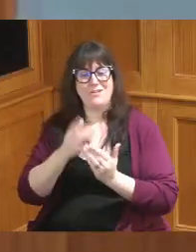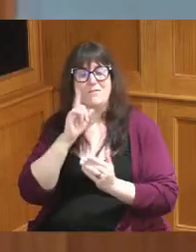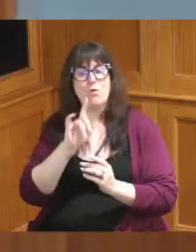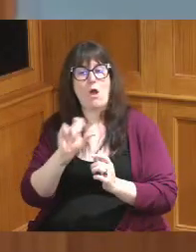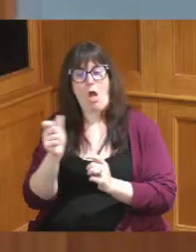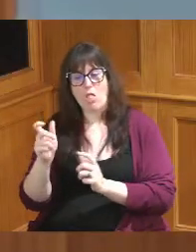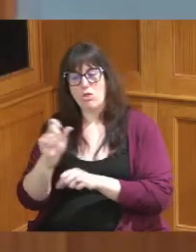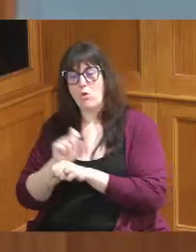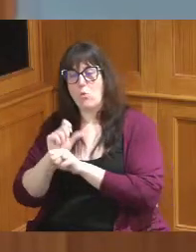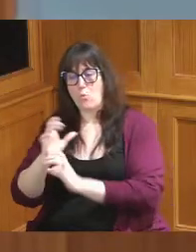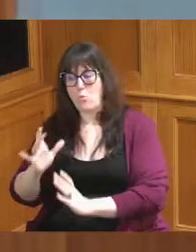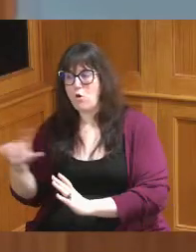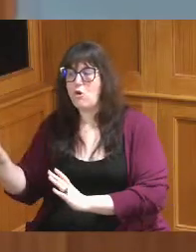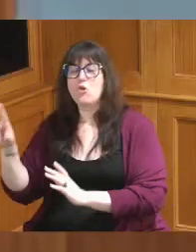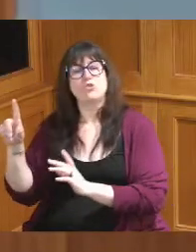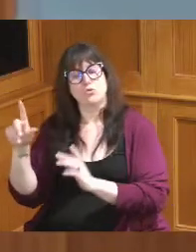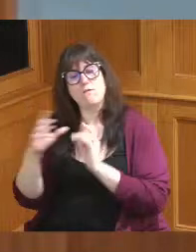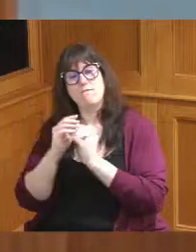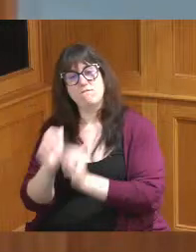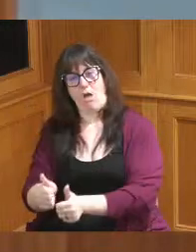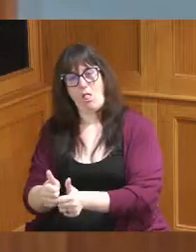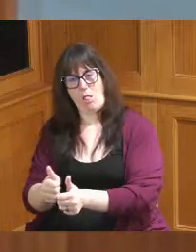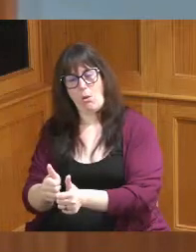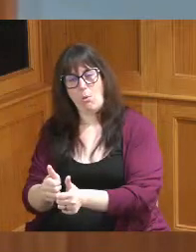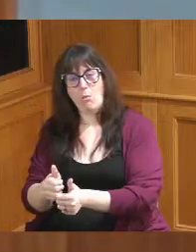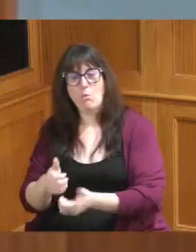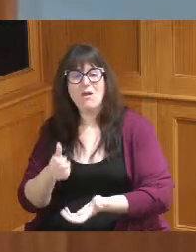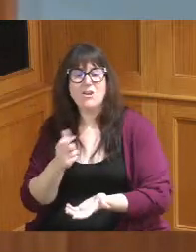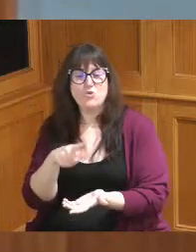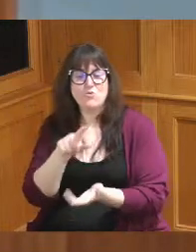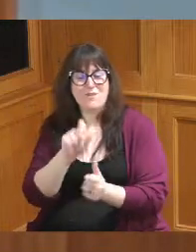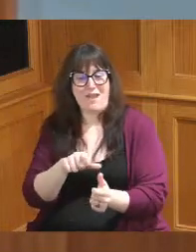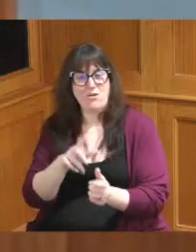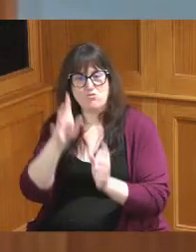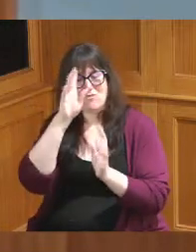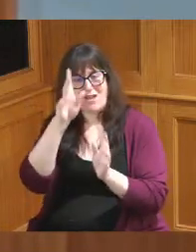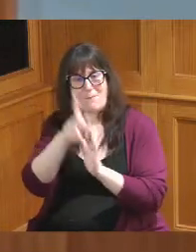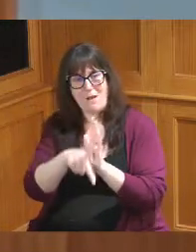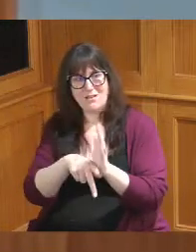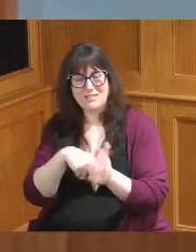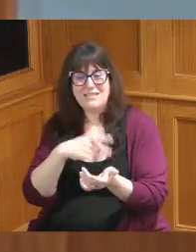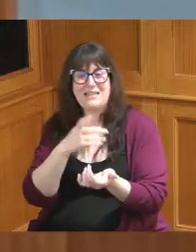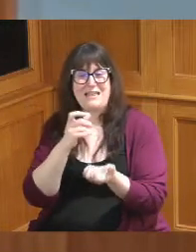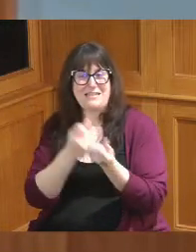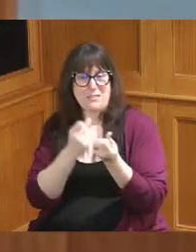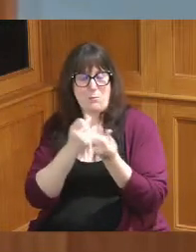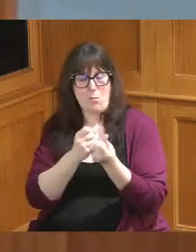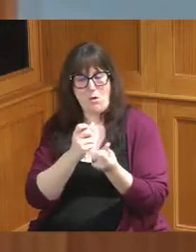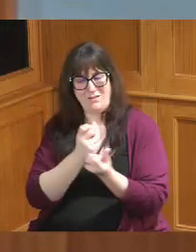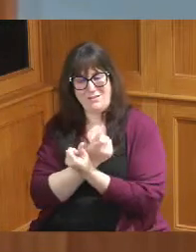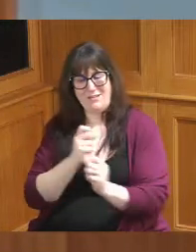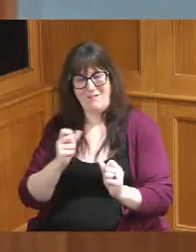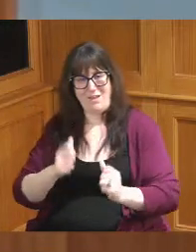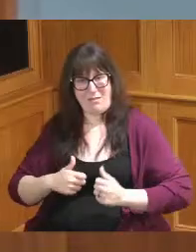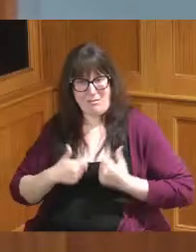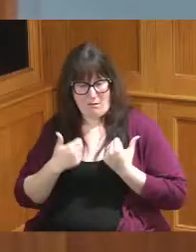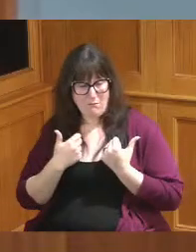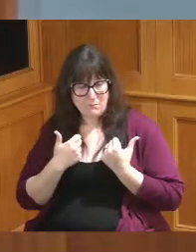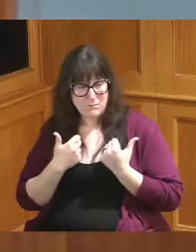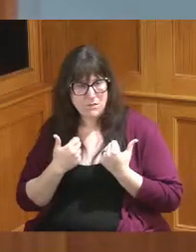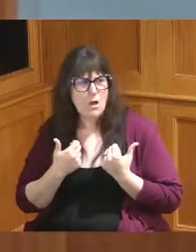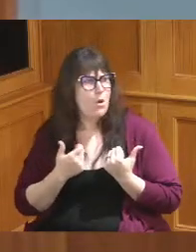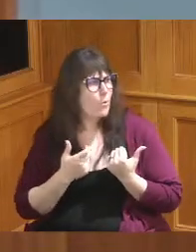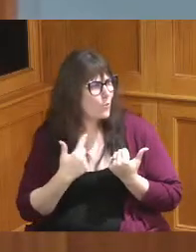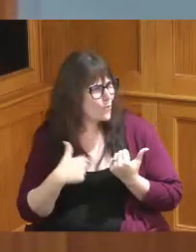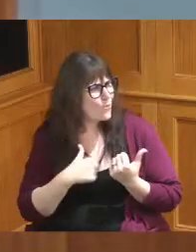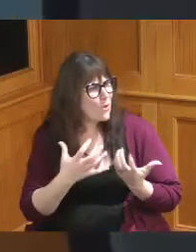the importance and the ease at which you could create a policy that could support saving a life. Well, we're happy to lead by